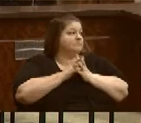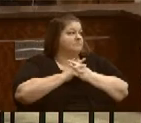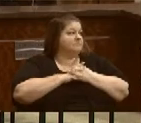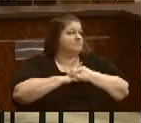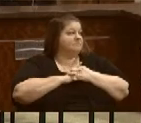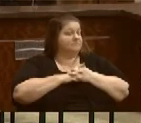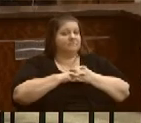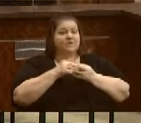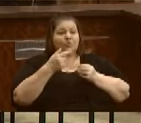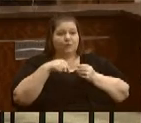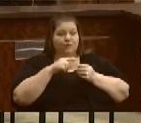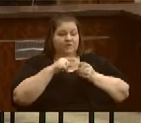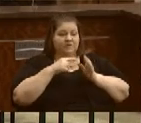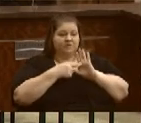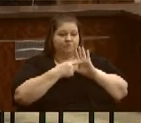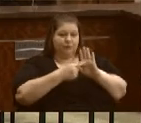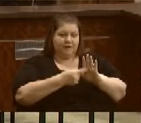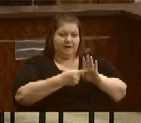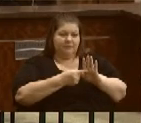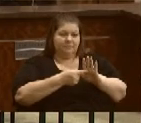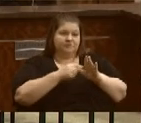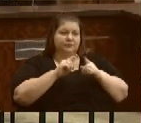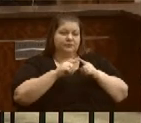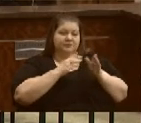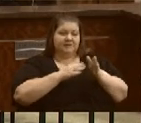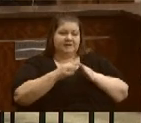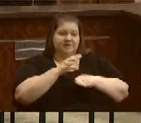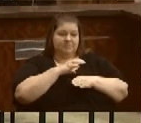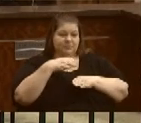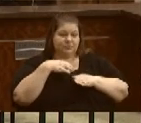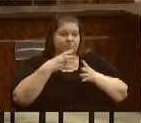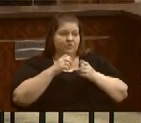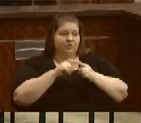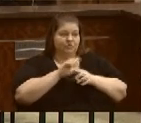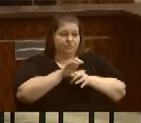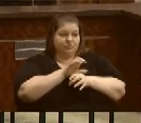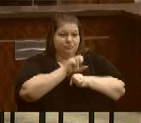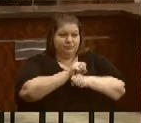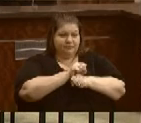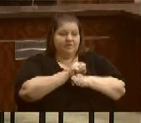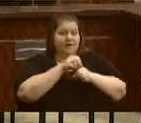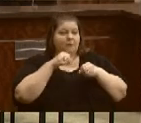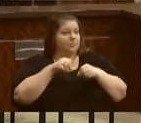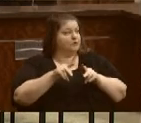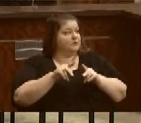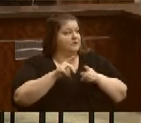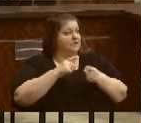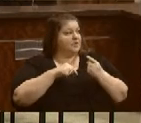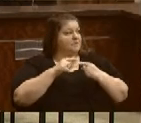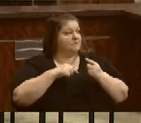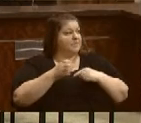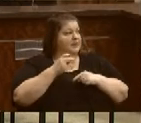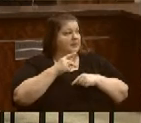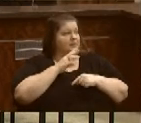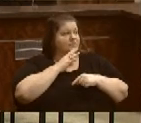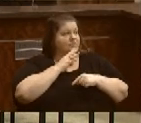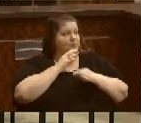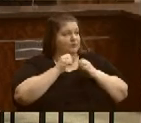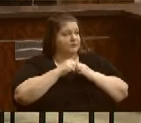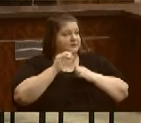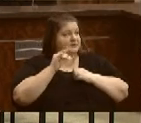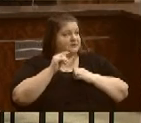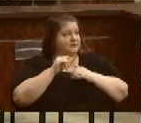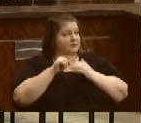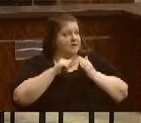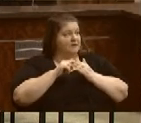We pointed out to the Planning Commission that we did want to reserve the opportunity to come back and speak with the city at some future